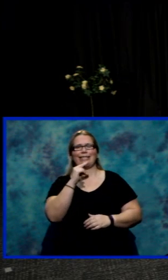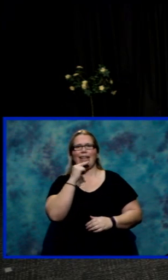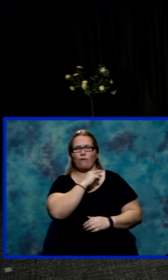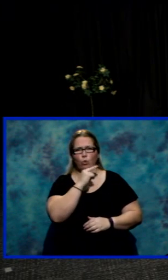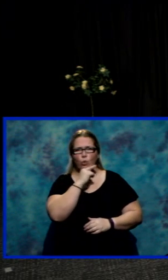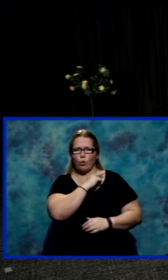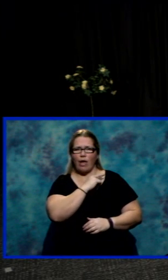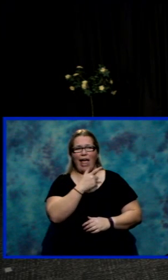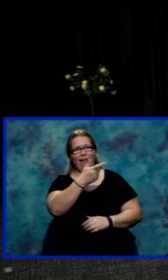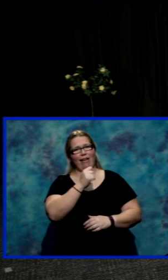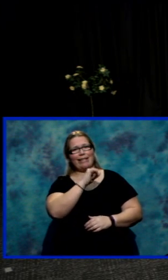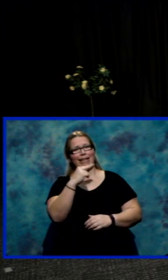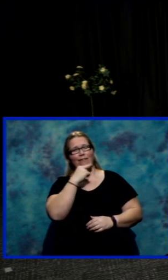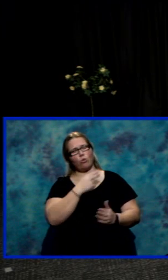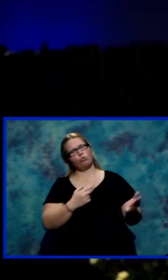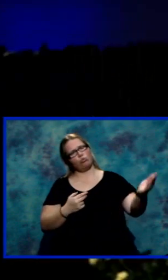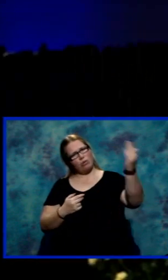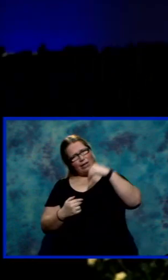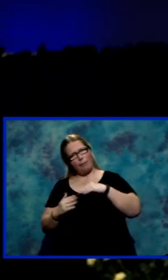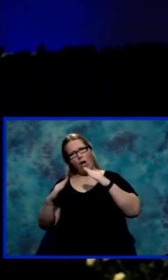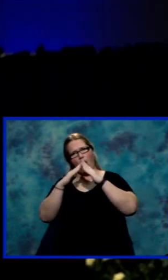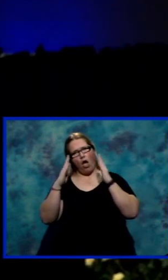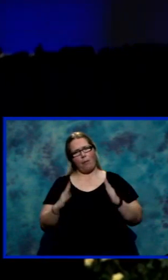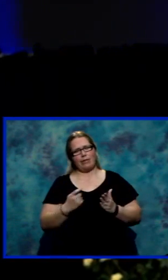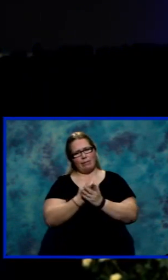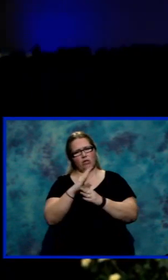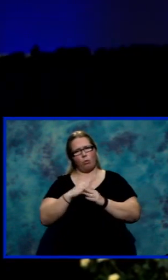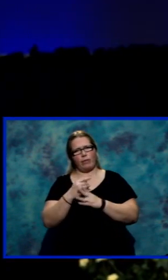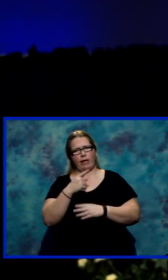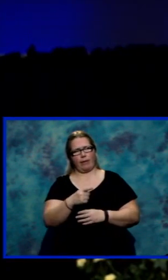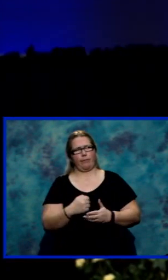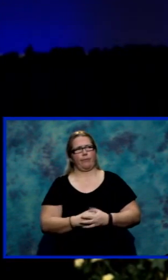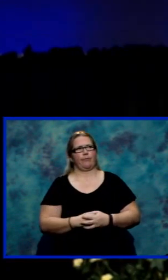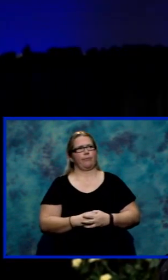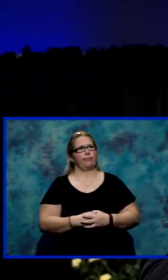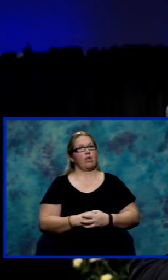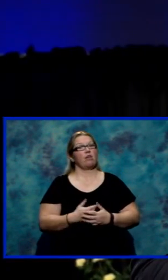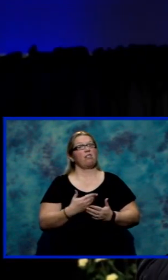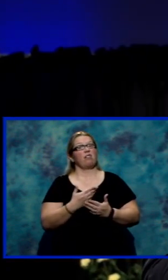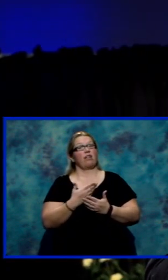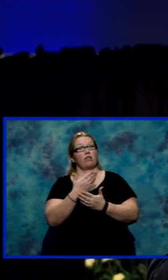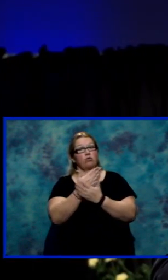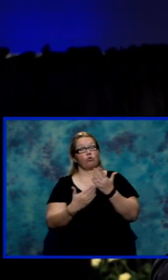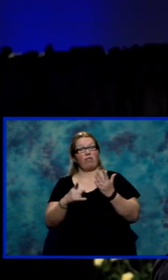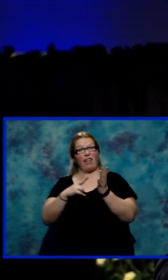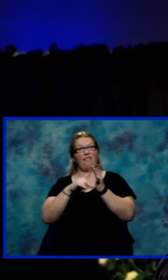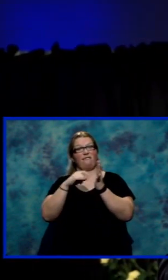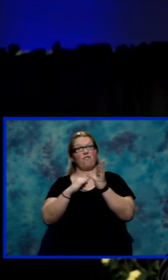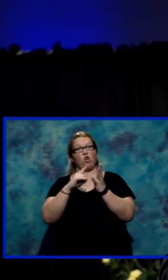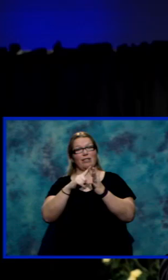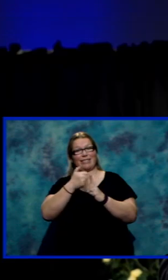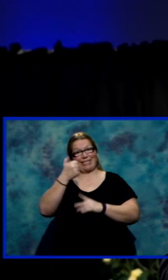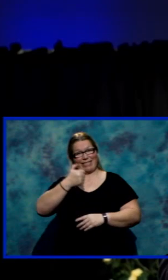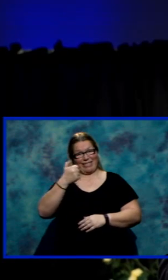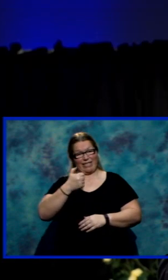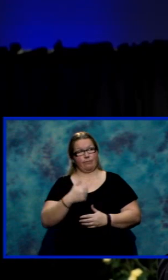and invited his nephew to come home and to spend time with him. We pick up the rest of the story in verse 16. Now Laban had